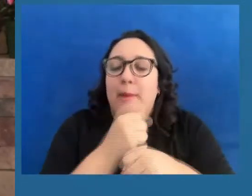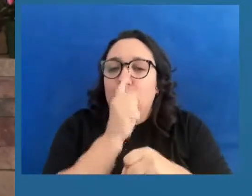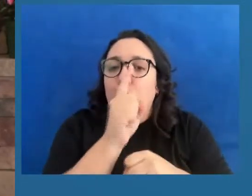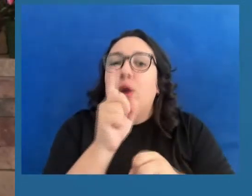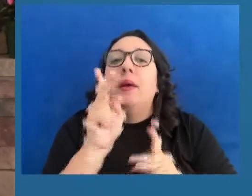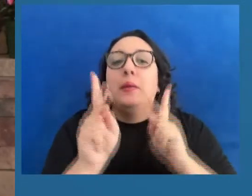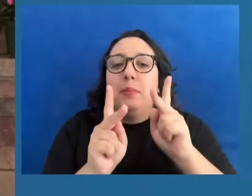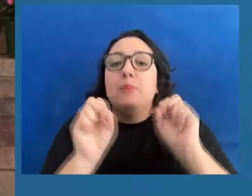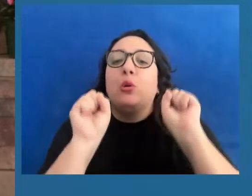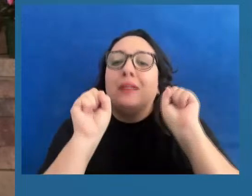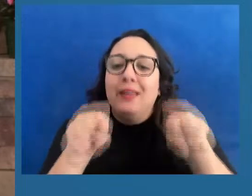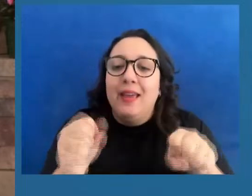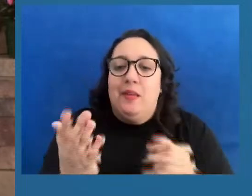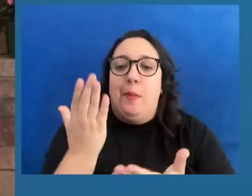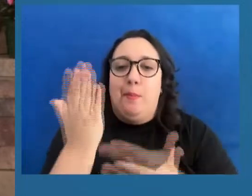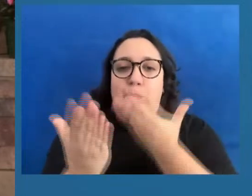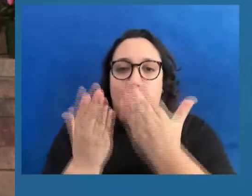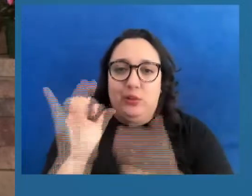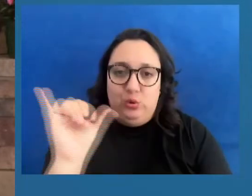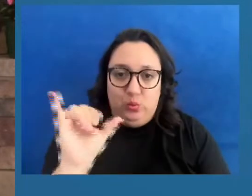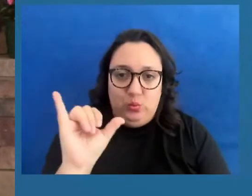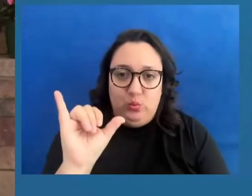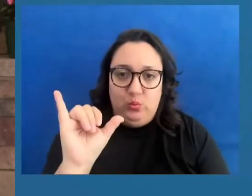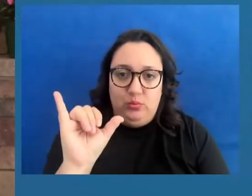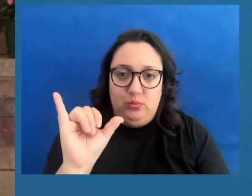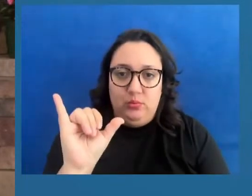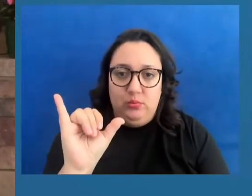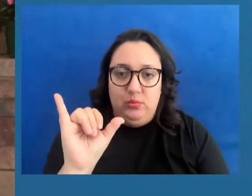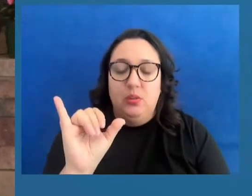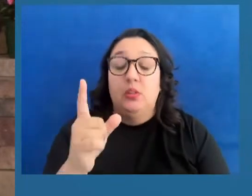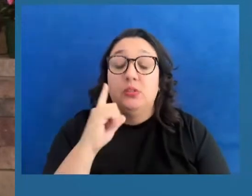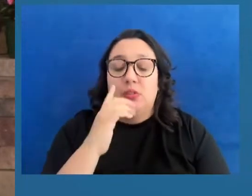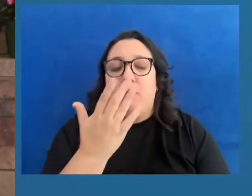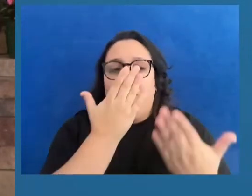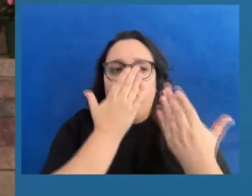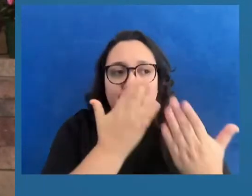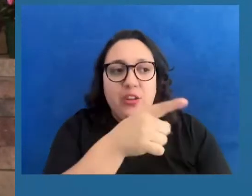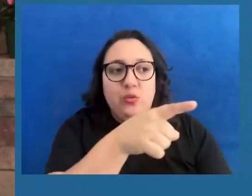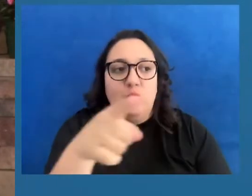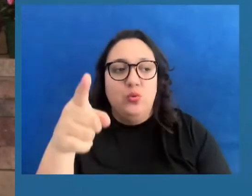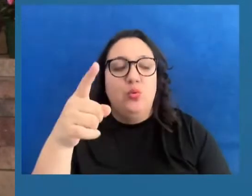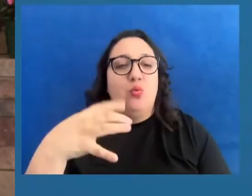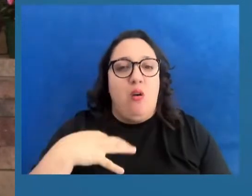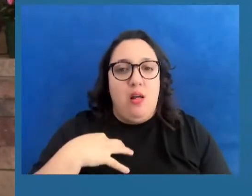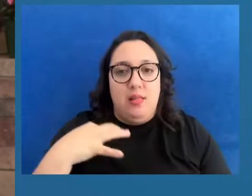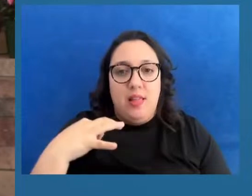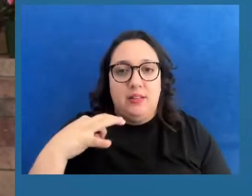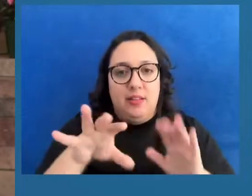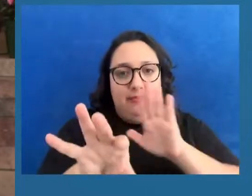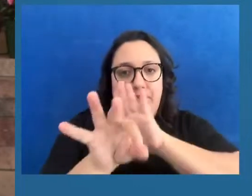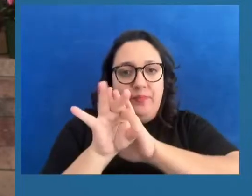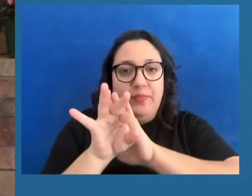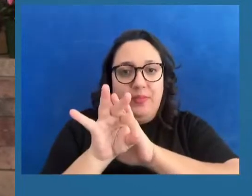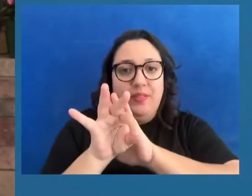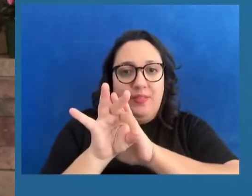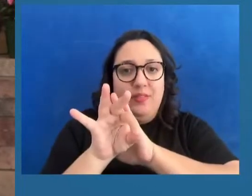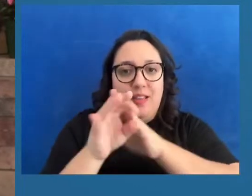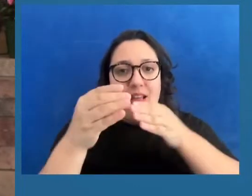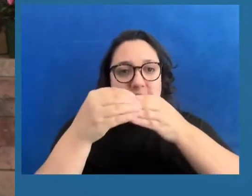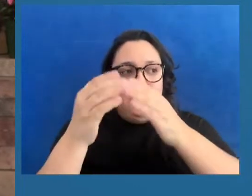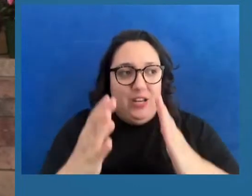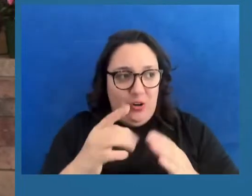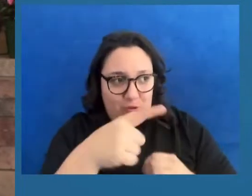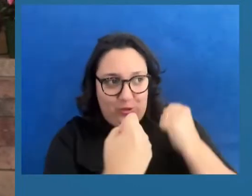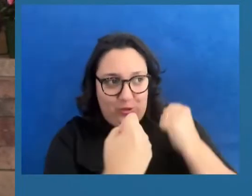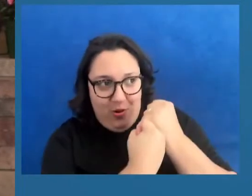and be able to bid on it. So I'm grateful to, again, our elected officials who will support this. You're with me, right? Okay, good. I got